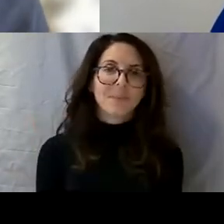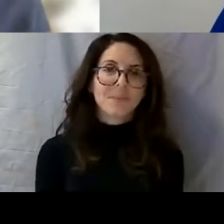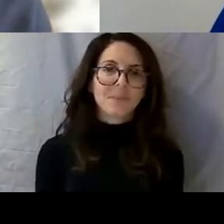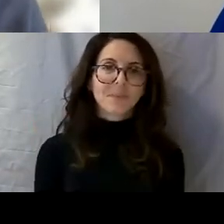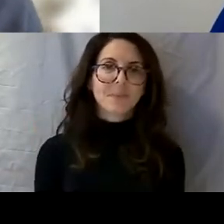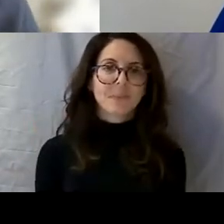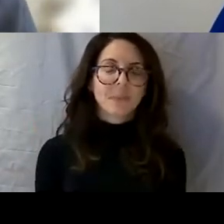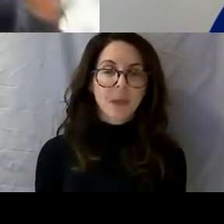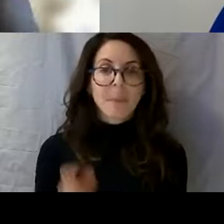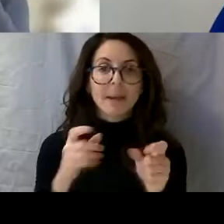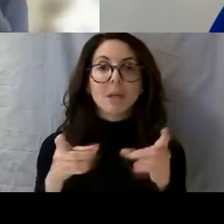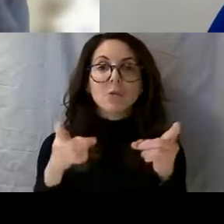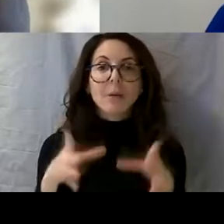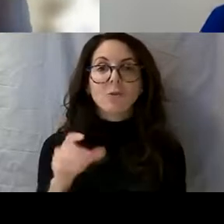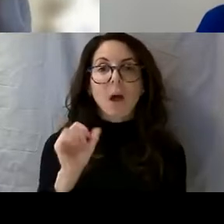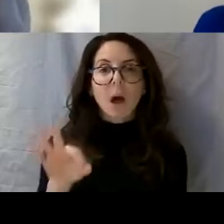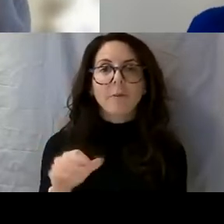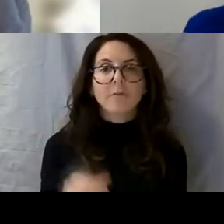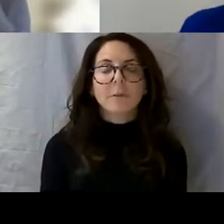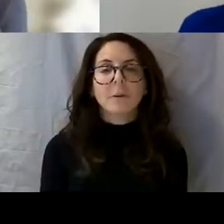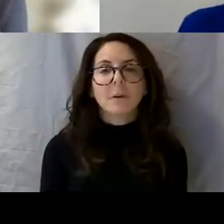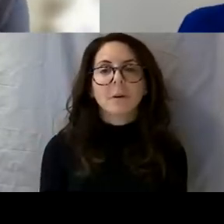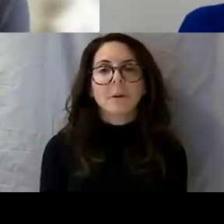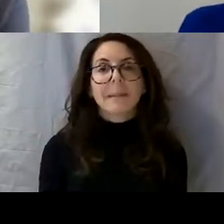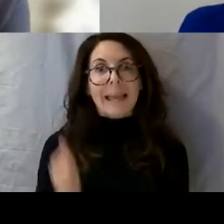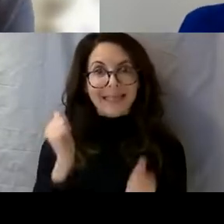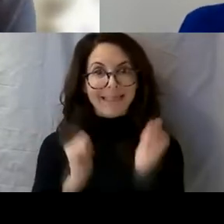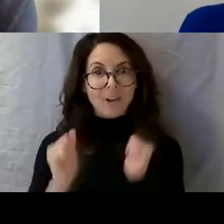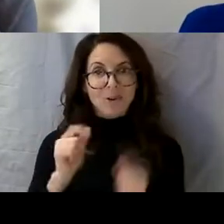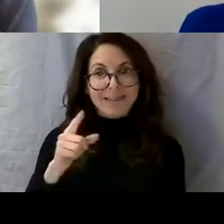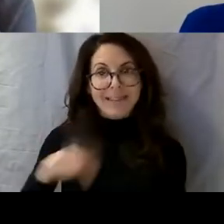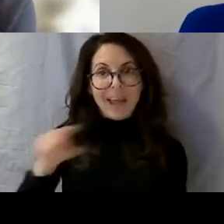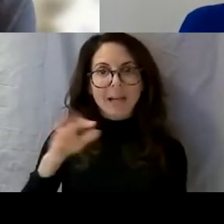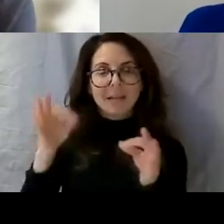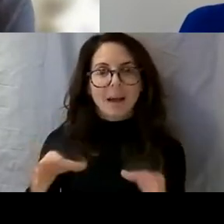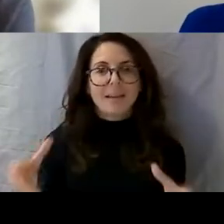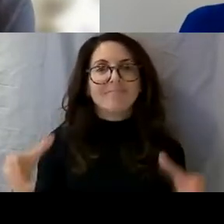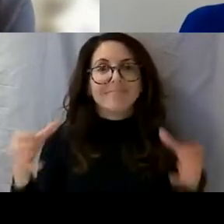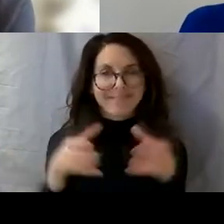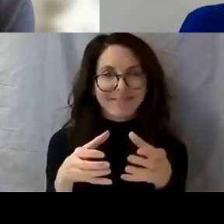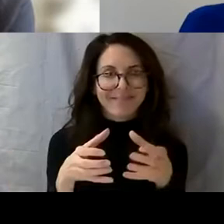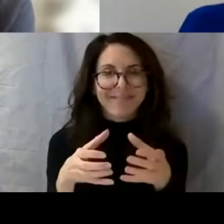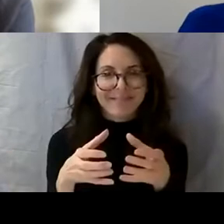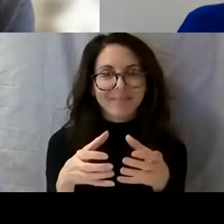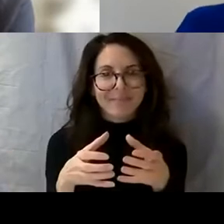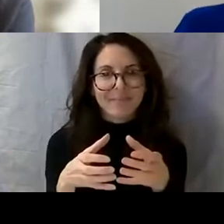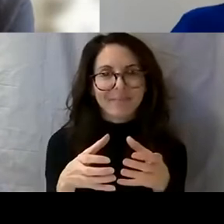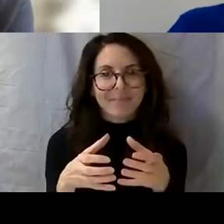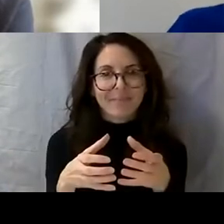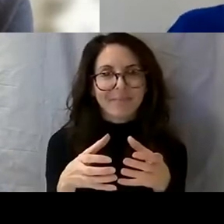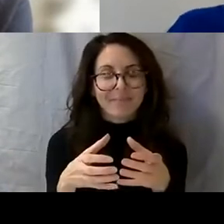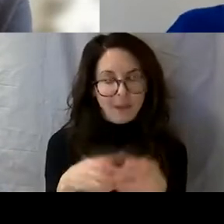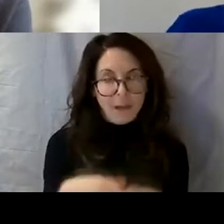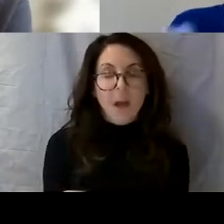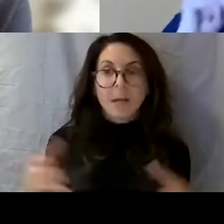the managing directors of the venue theaters decided to meet weekly. And actually, that really